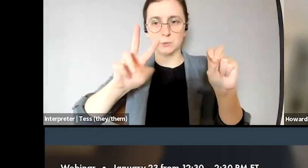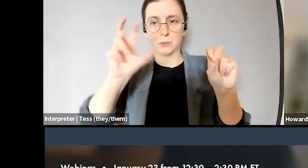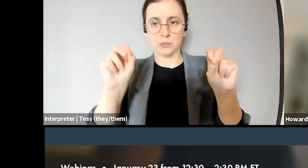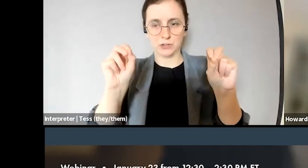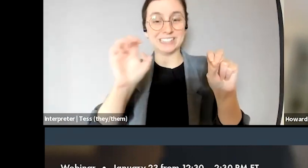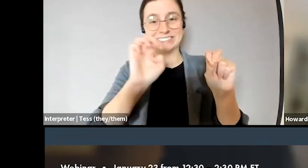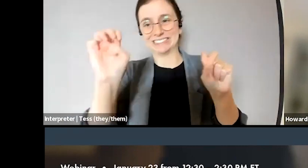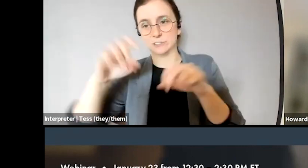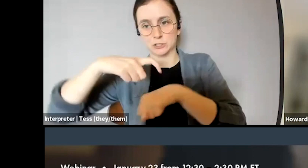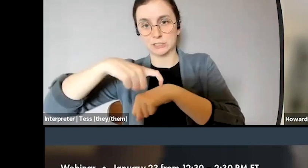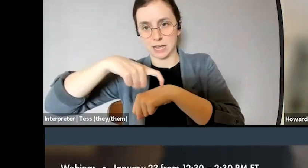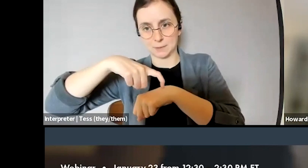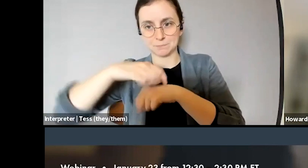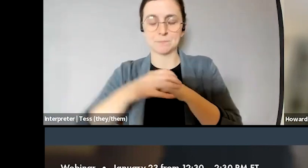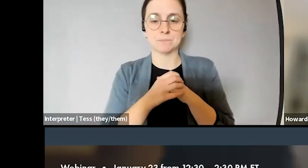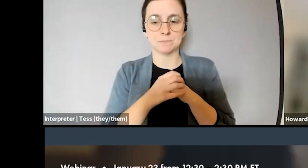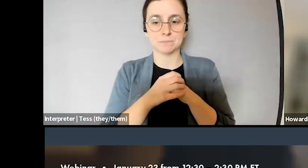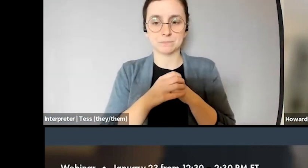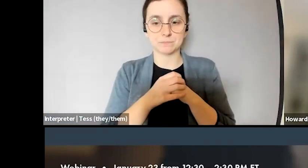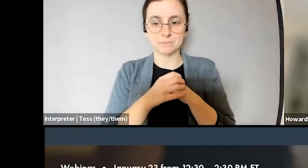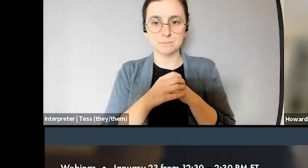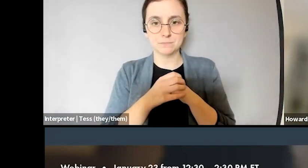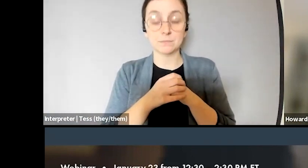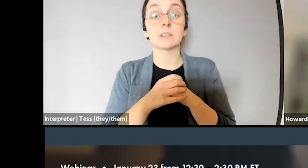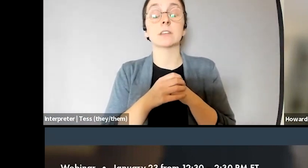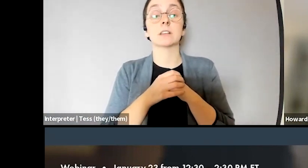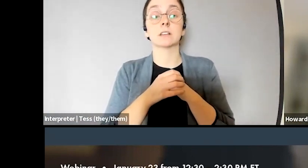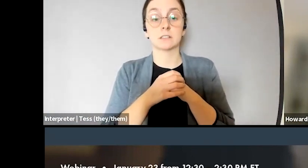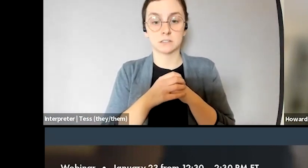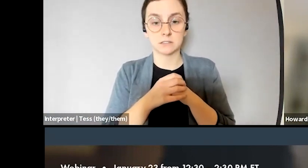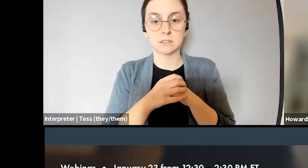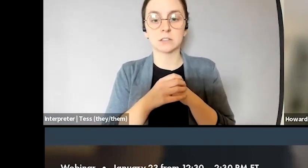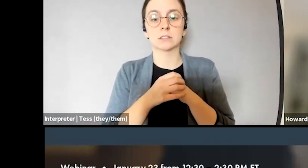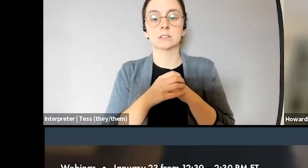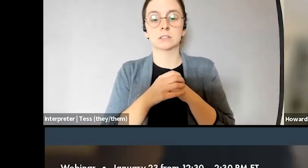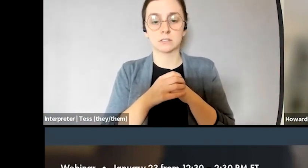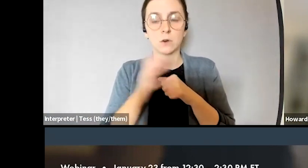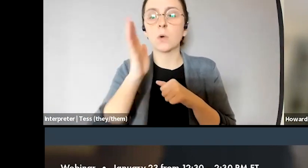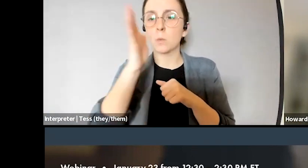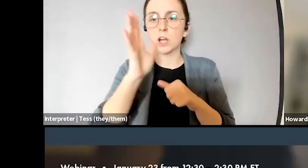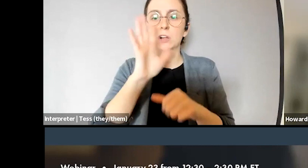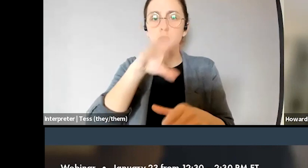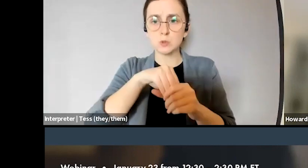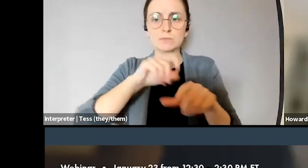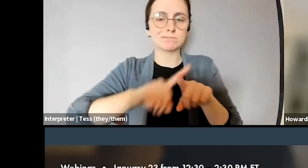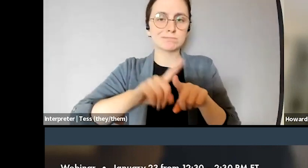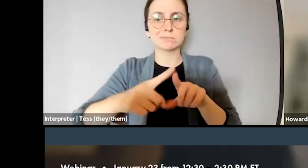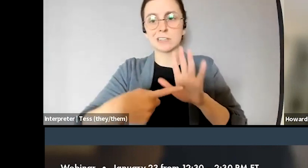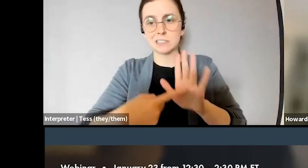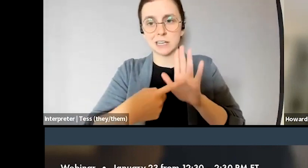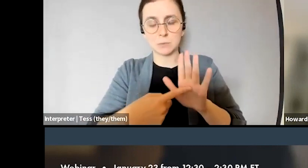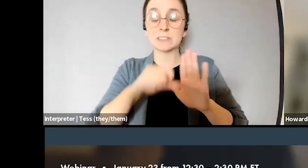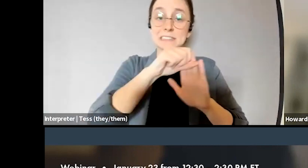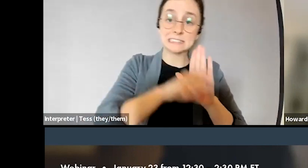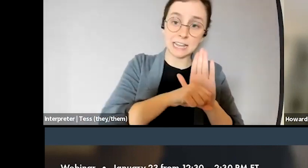Eastern time. It will feature additional examples of state and local 988